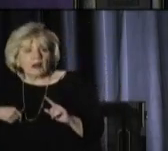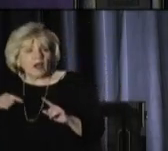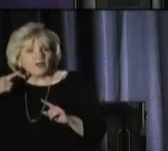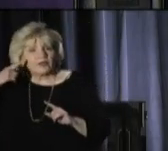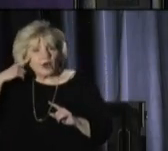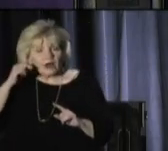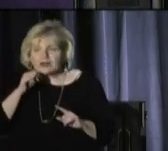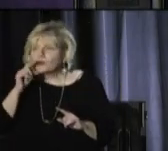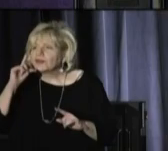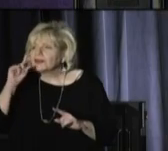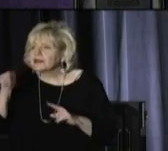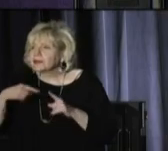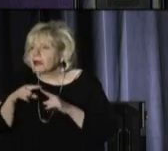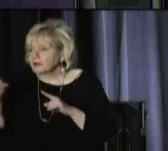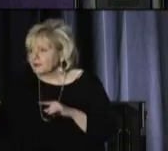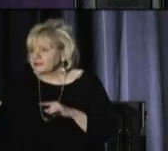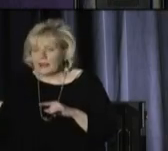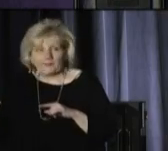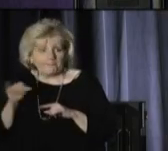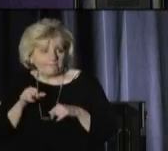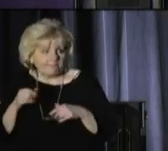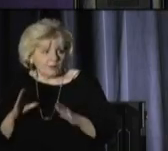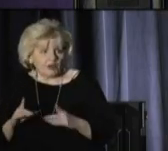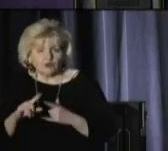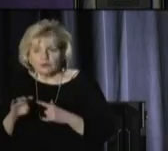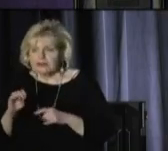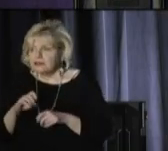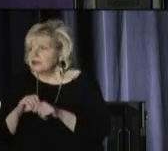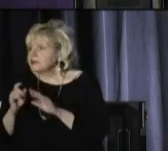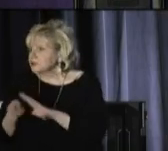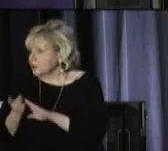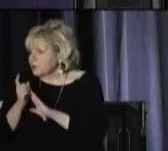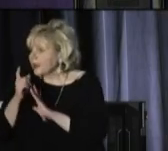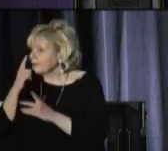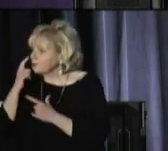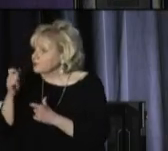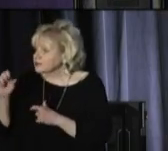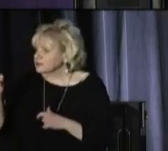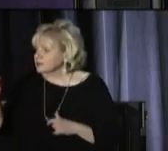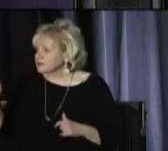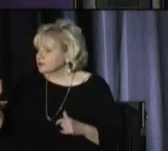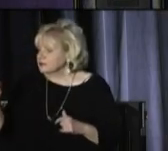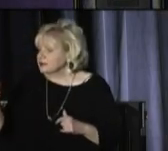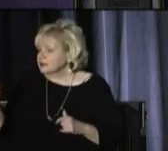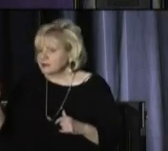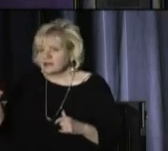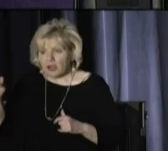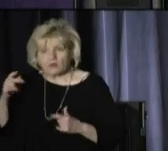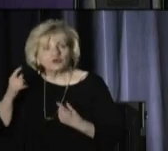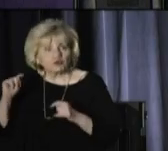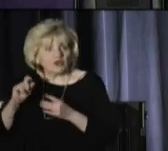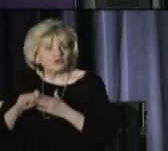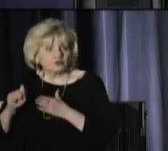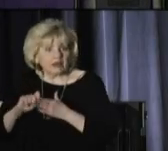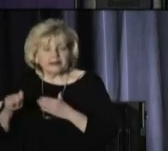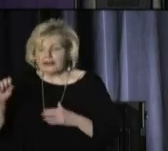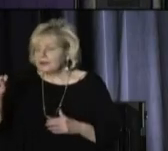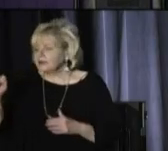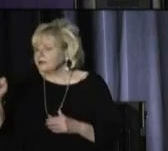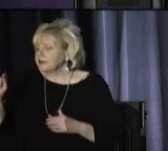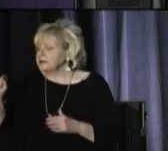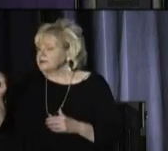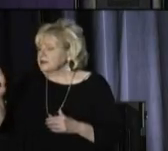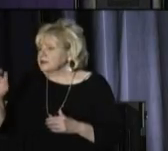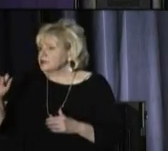about it the same way. Mm-hmm. I just wanna be in the moment, which is, I'm interested in satire, I'm gonna try and write a satirical story. And then that, you know, so it's like this kind of